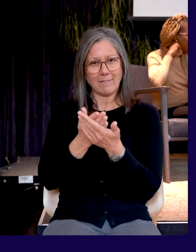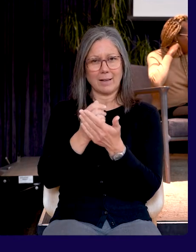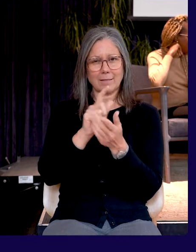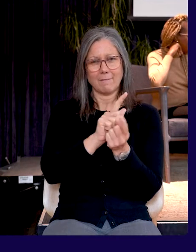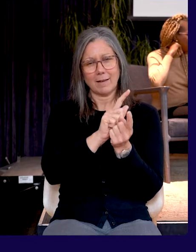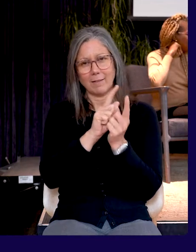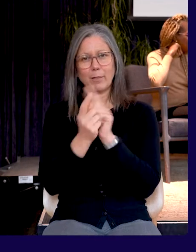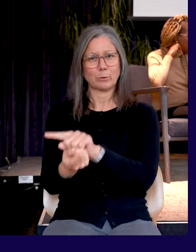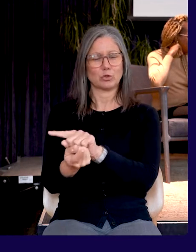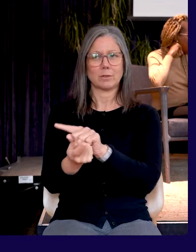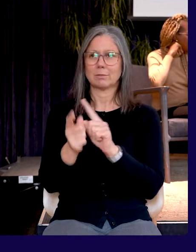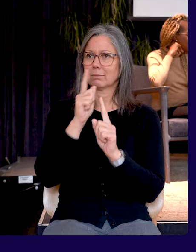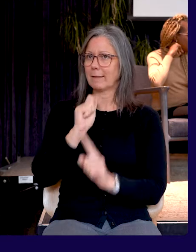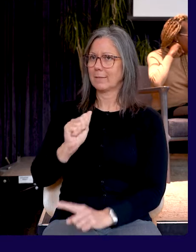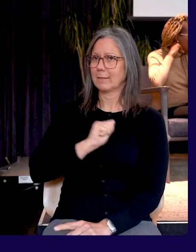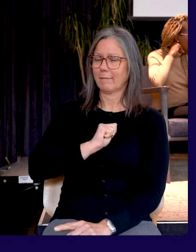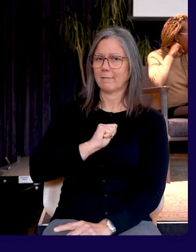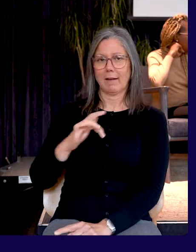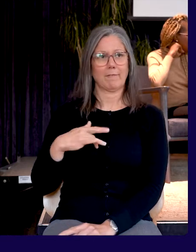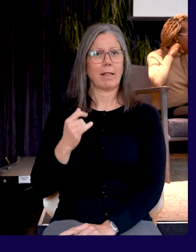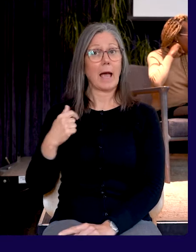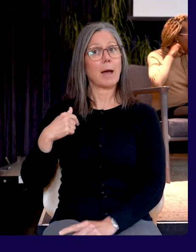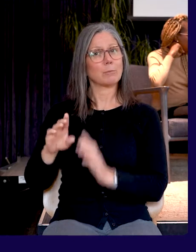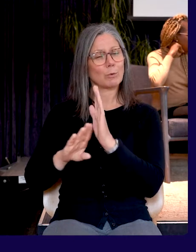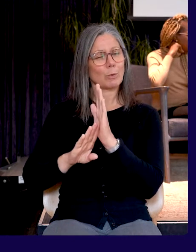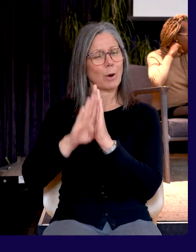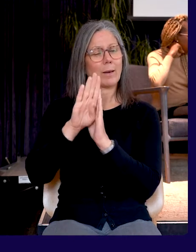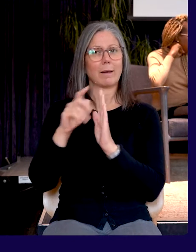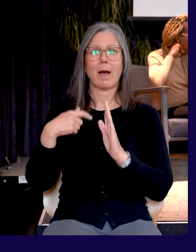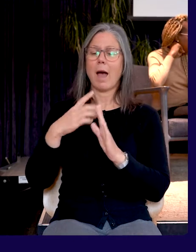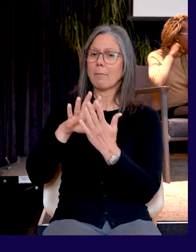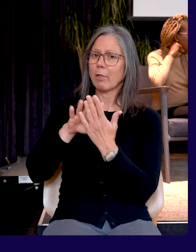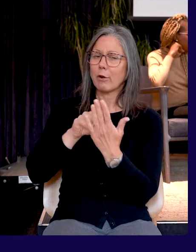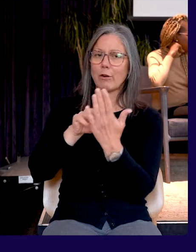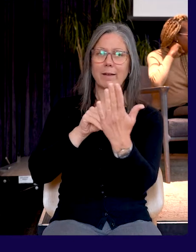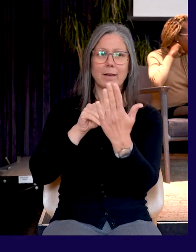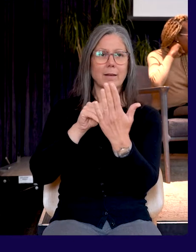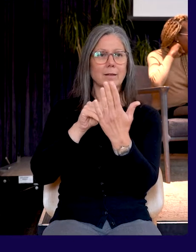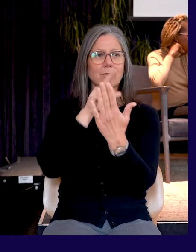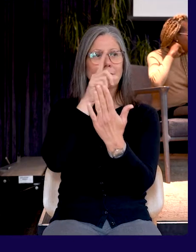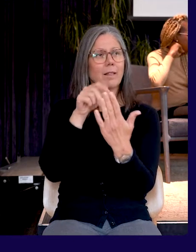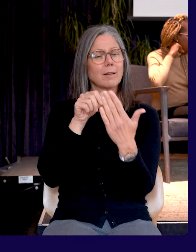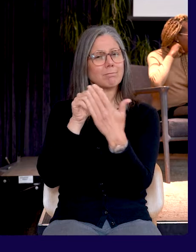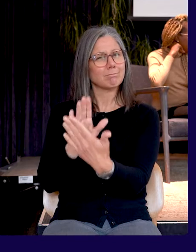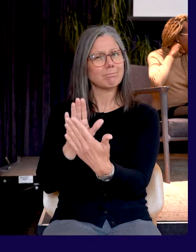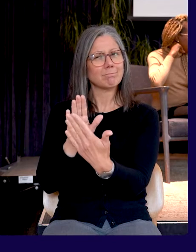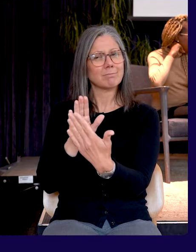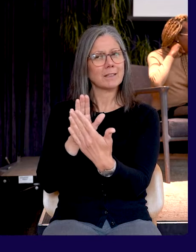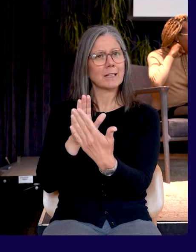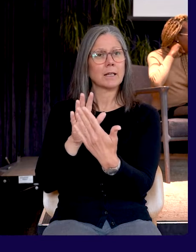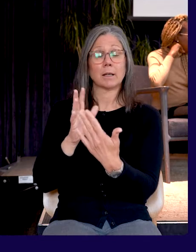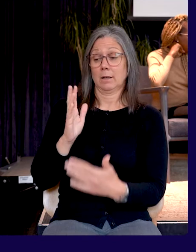evolution of the self. I need to feel like I'm really growing, that I'm really learning in a way that she